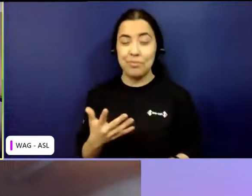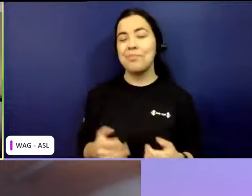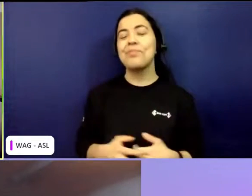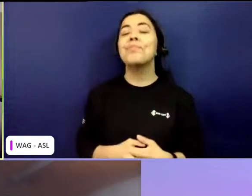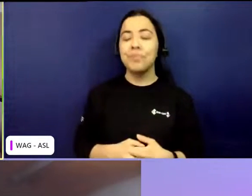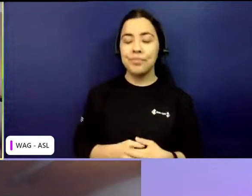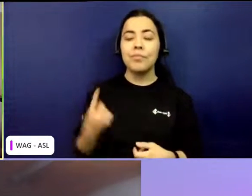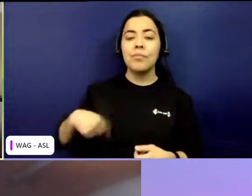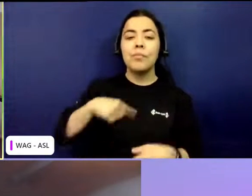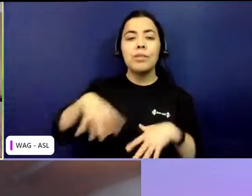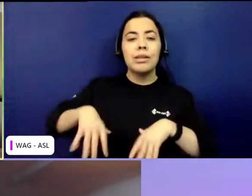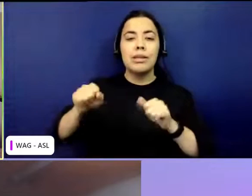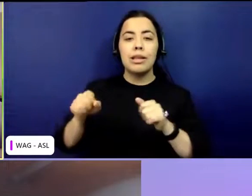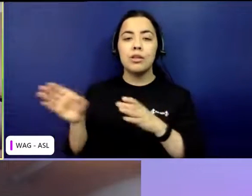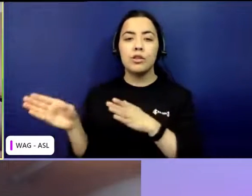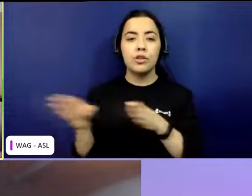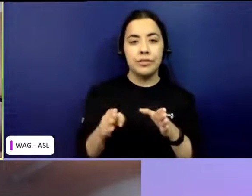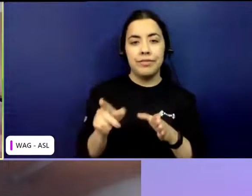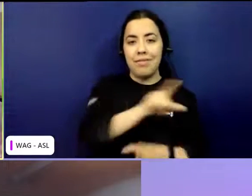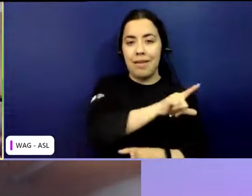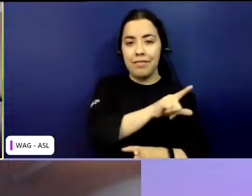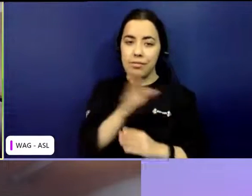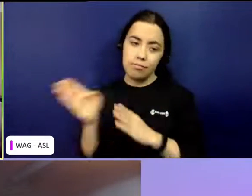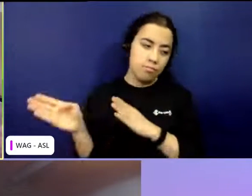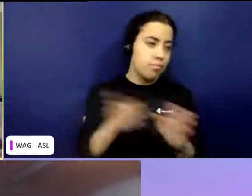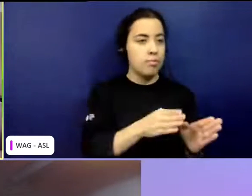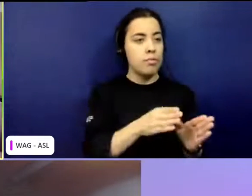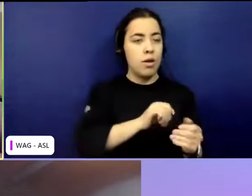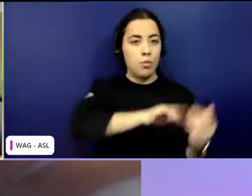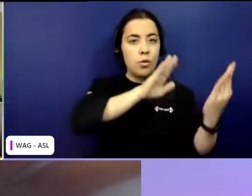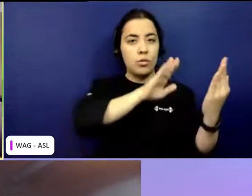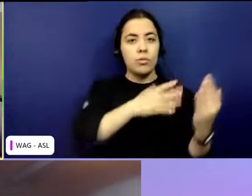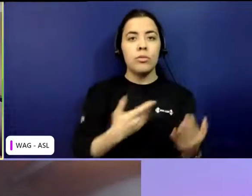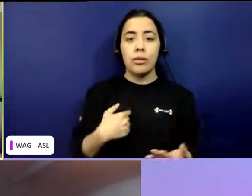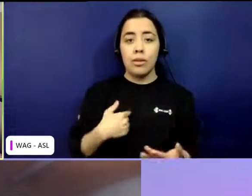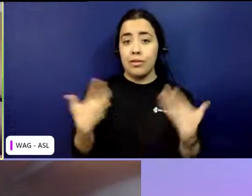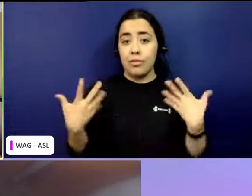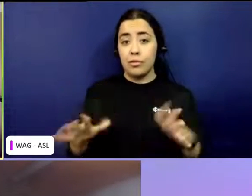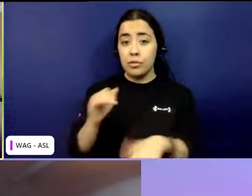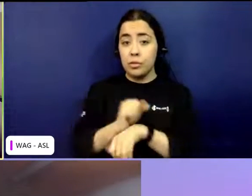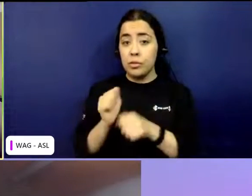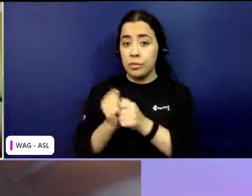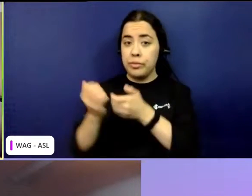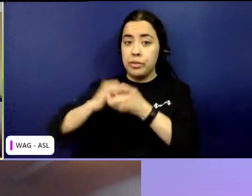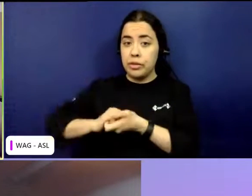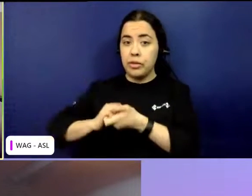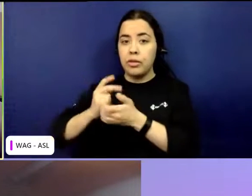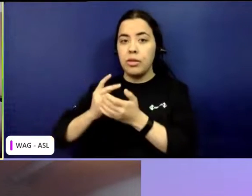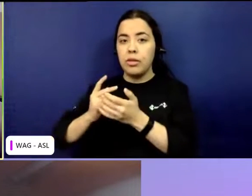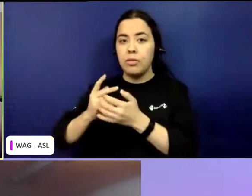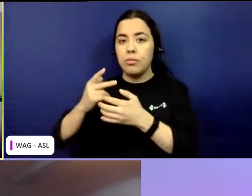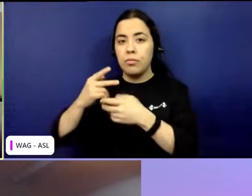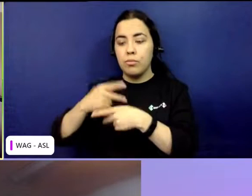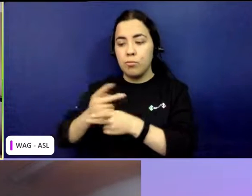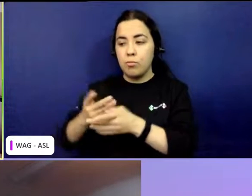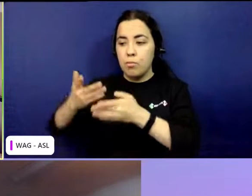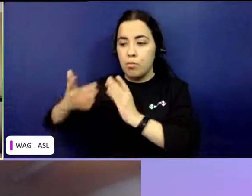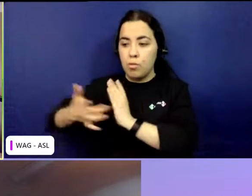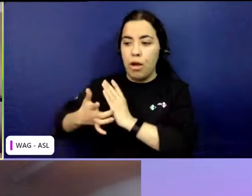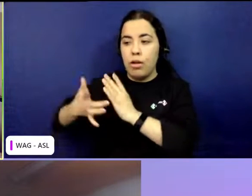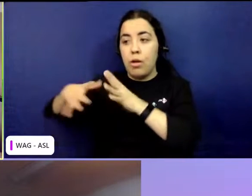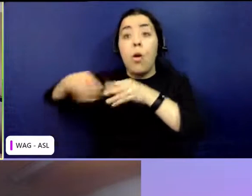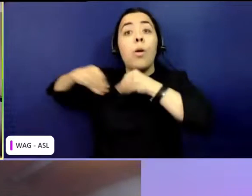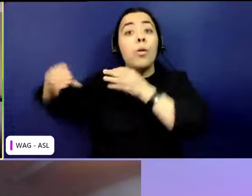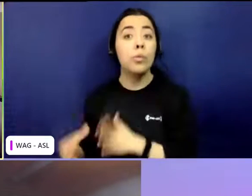we take this shift left approach, right? So I am already working with product owners. I'm